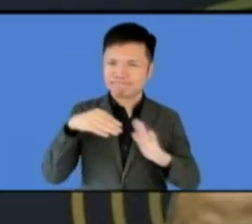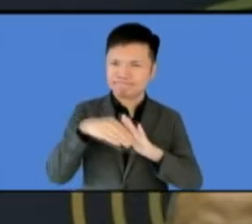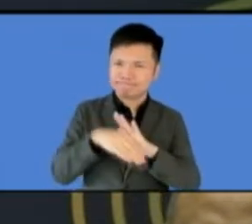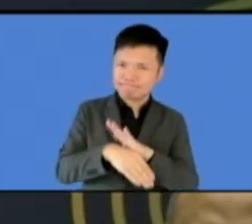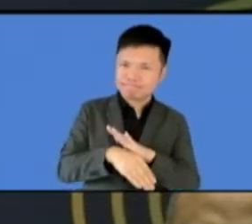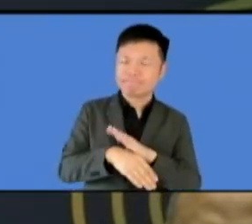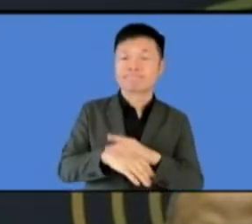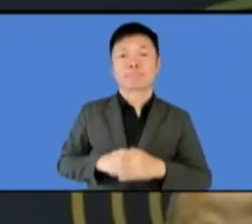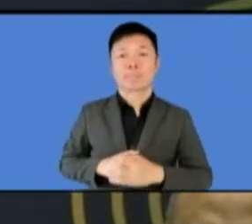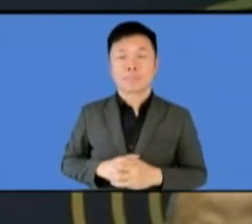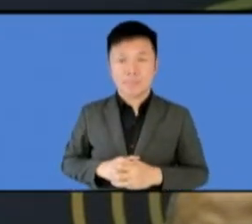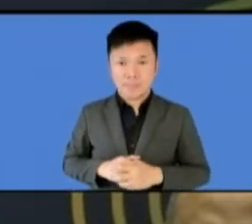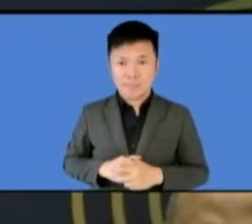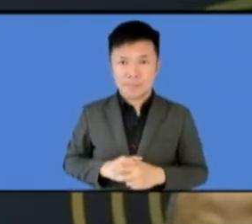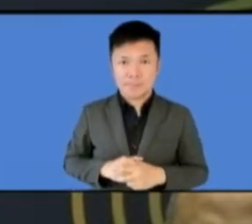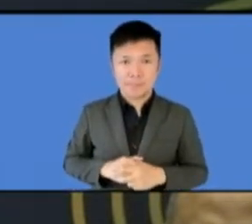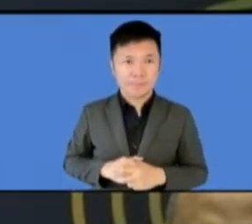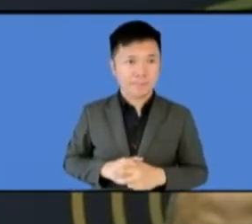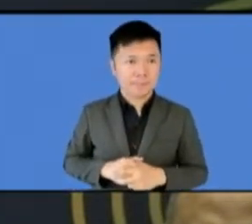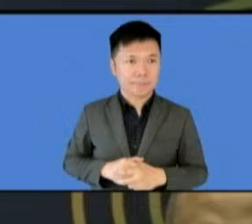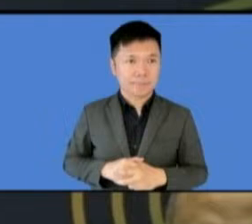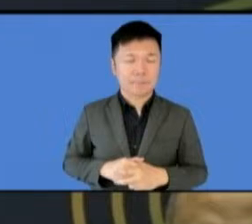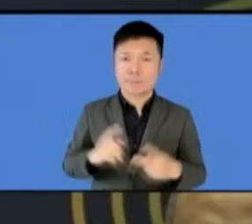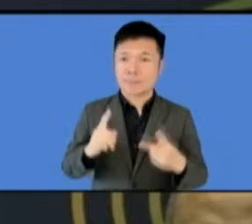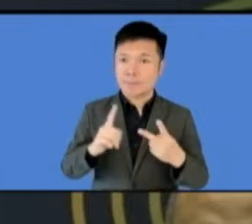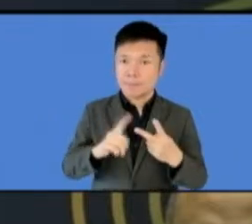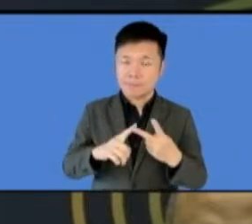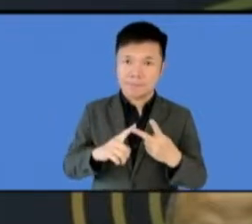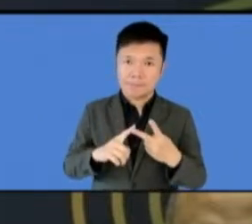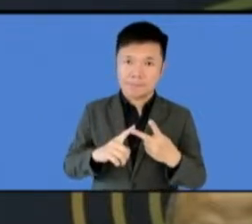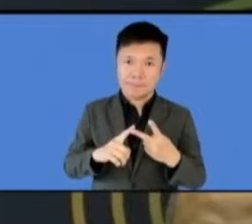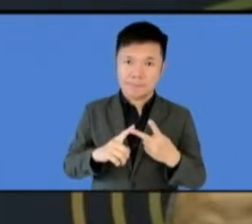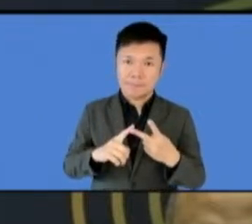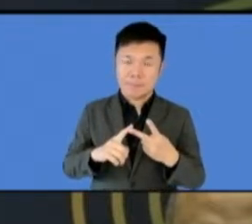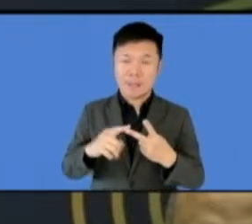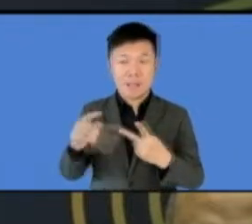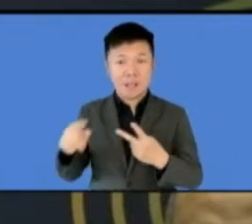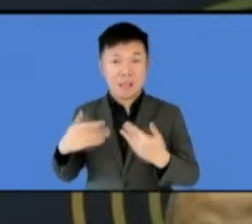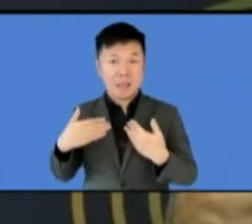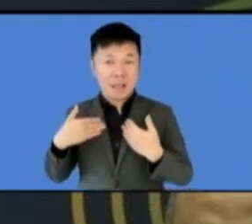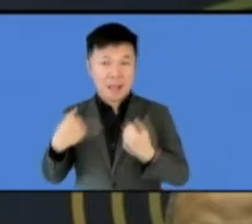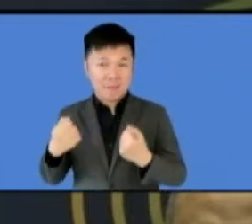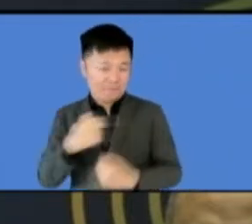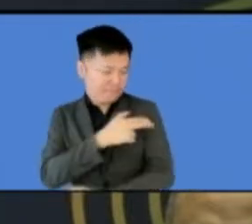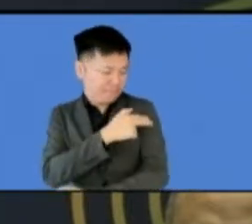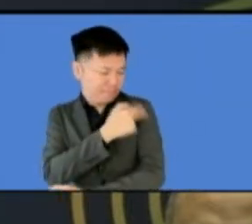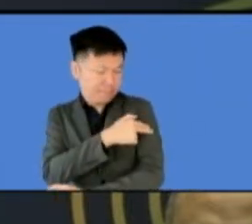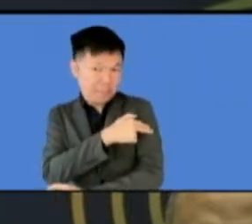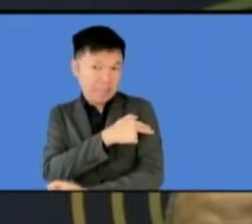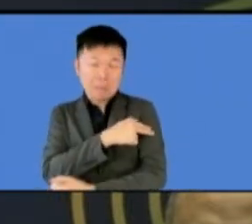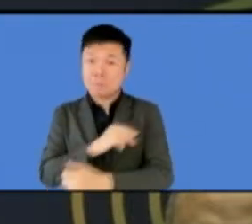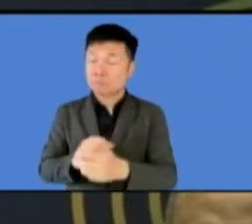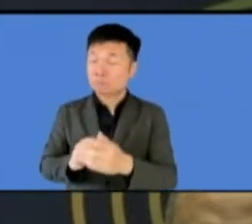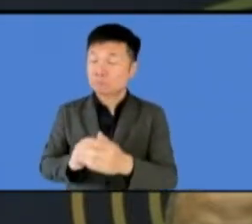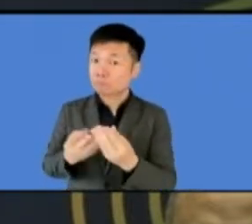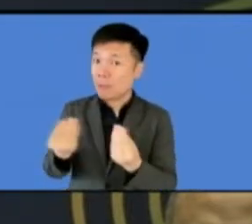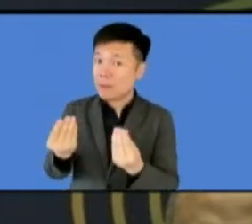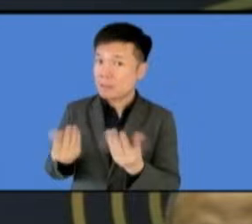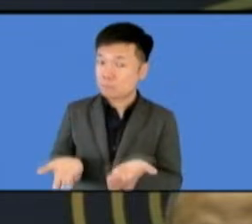also led to, significant increase in healthcare expenditure, and also pose